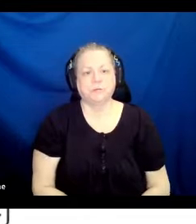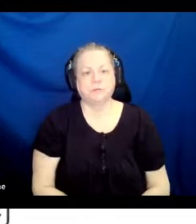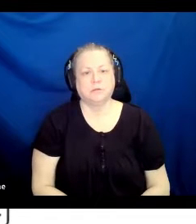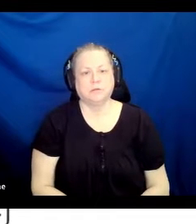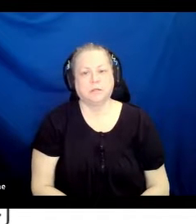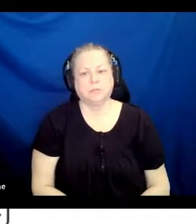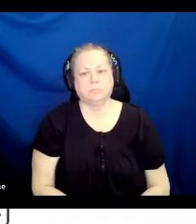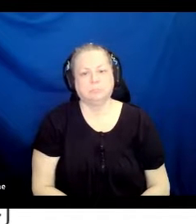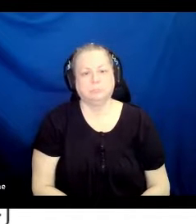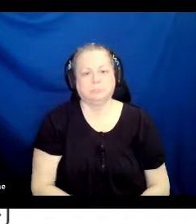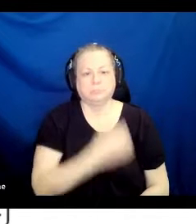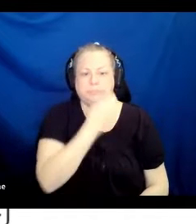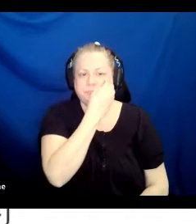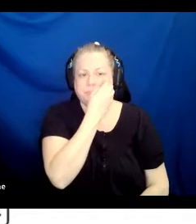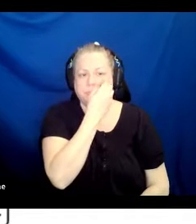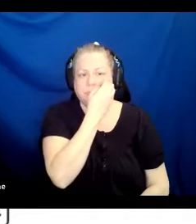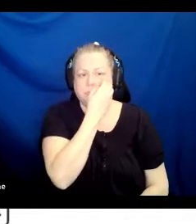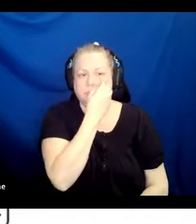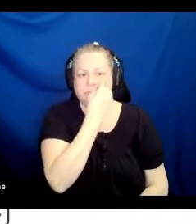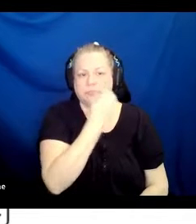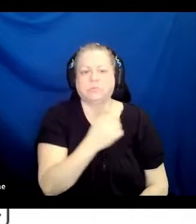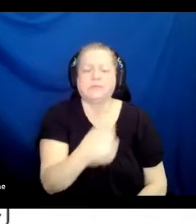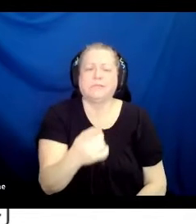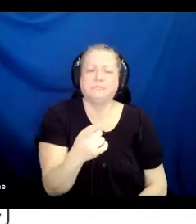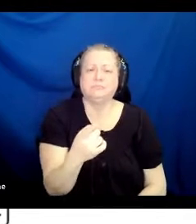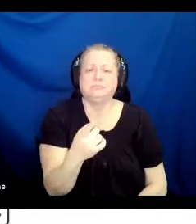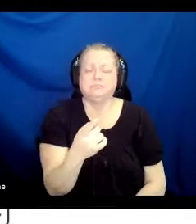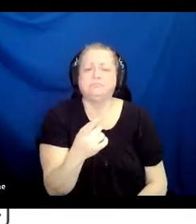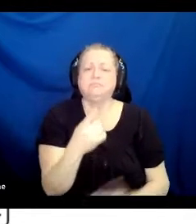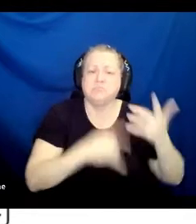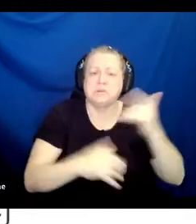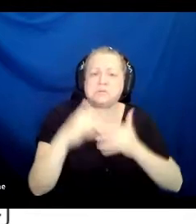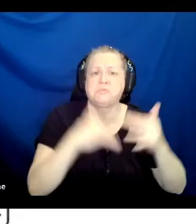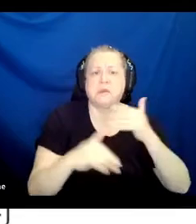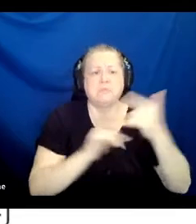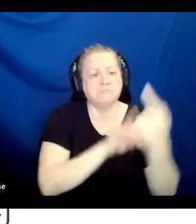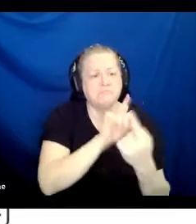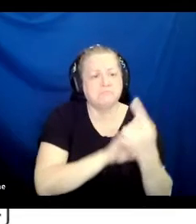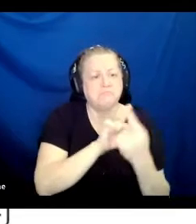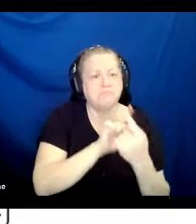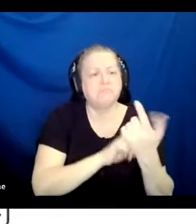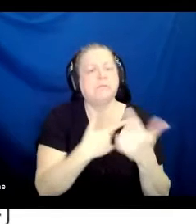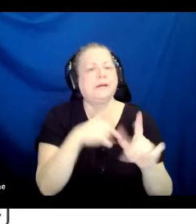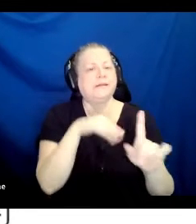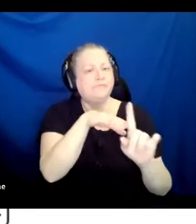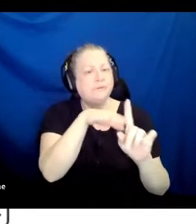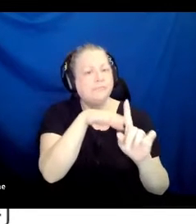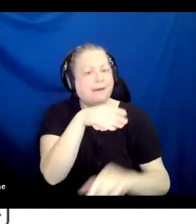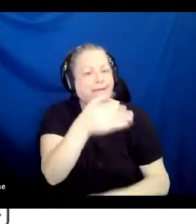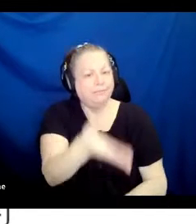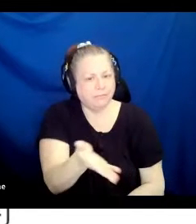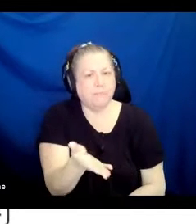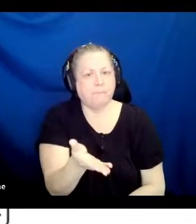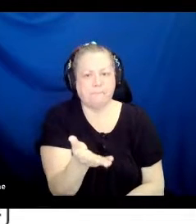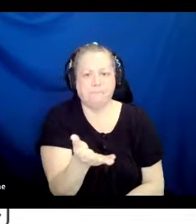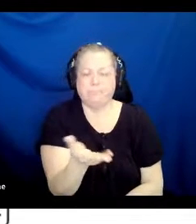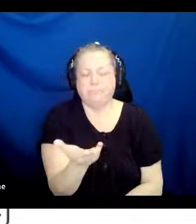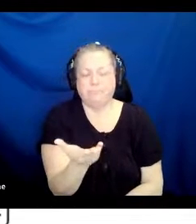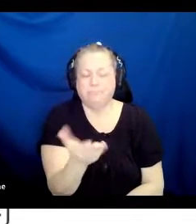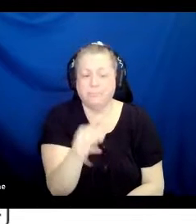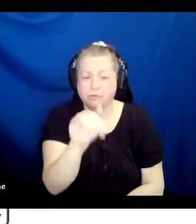So the number one is when you're interacting with members one-on-one, remind them to